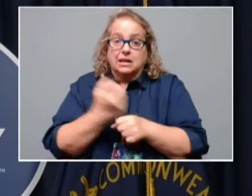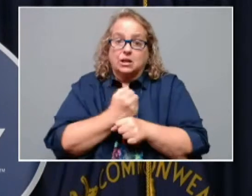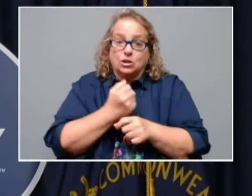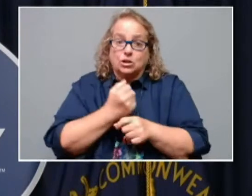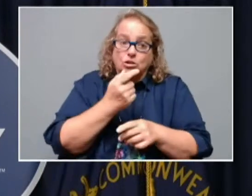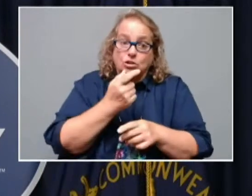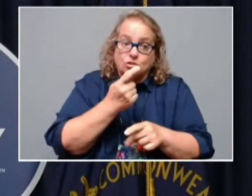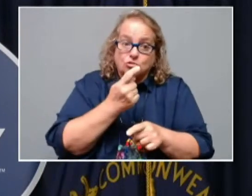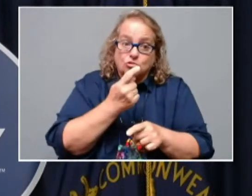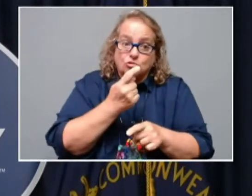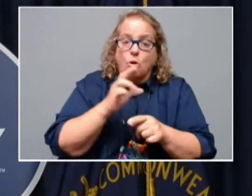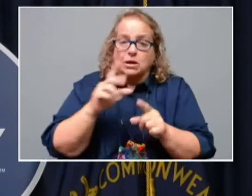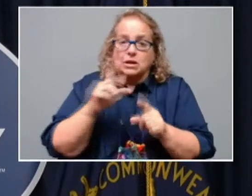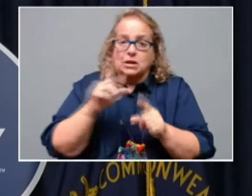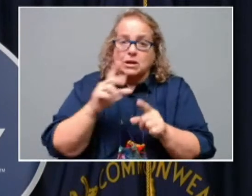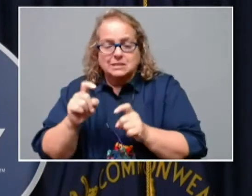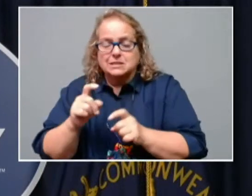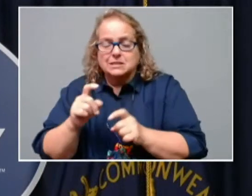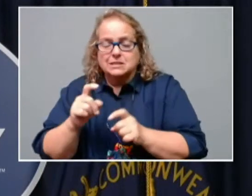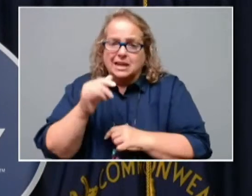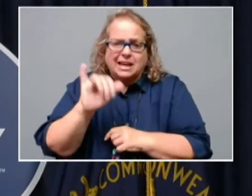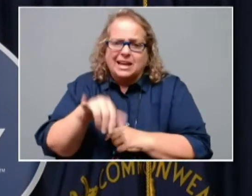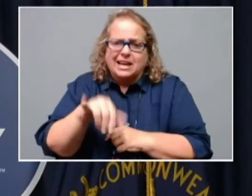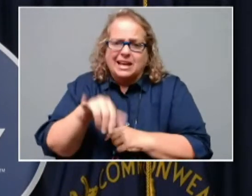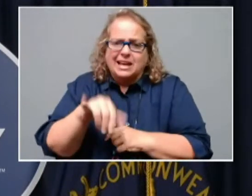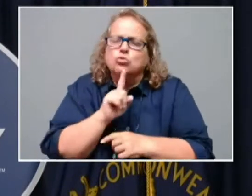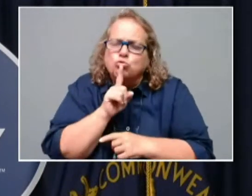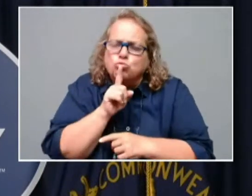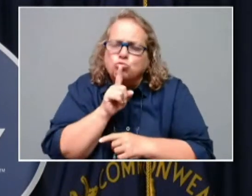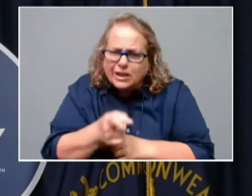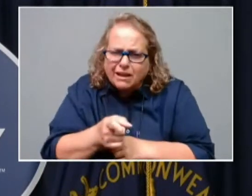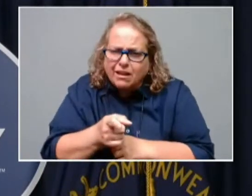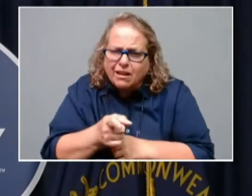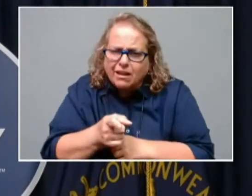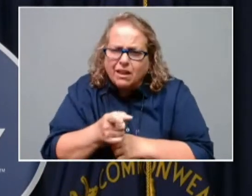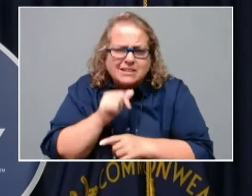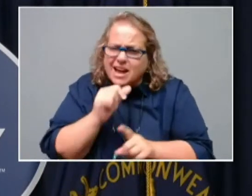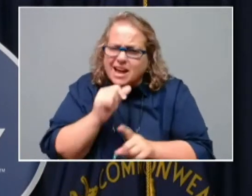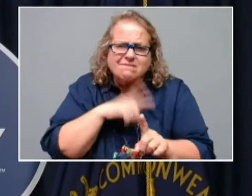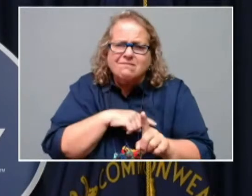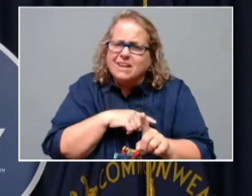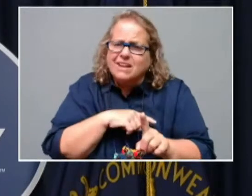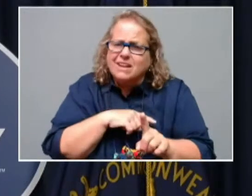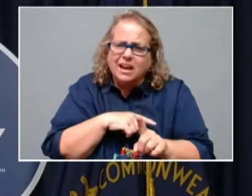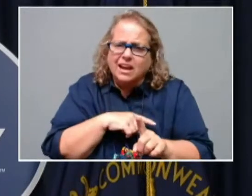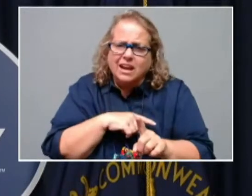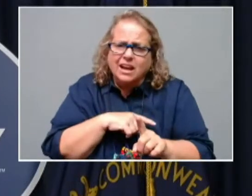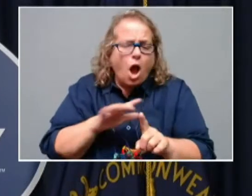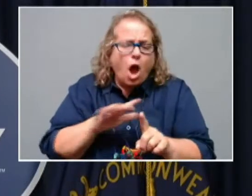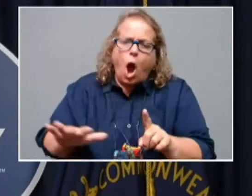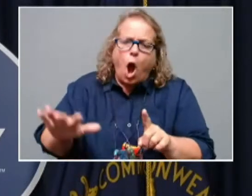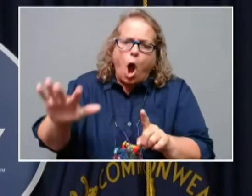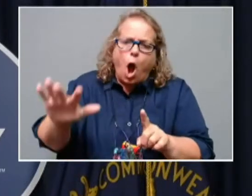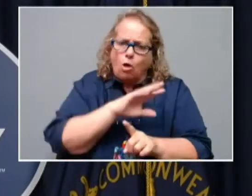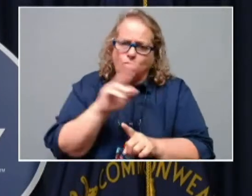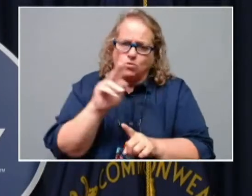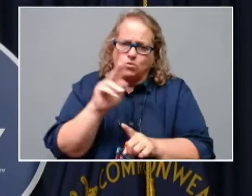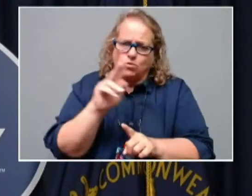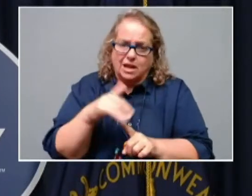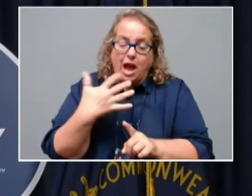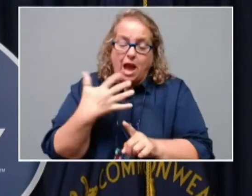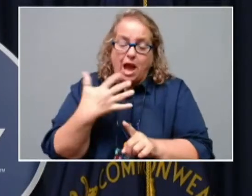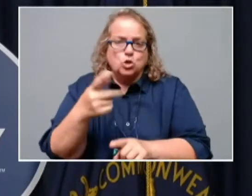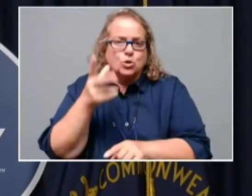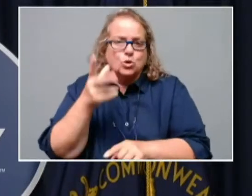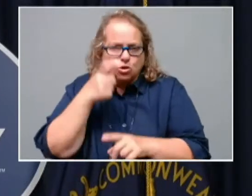tests. This is real. It's all over the Commonwealth. But I want you to hear from perhaps the hospital that we've heard